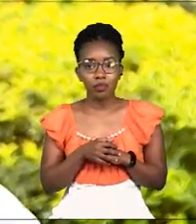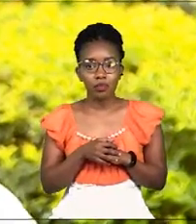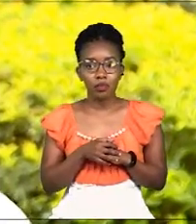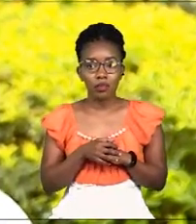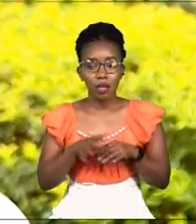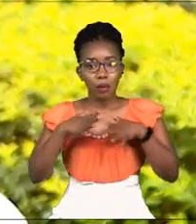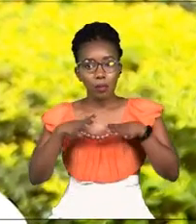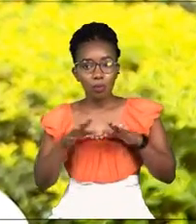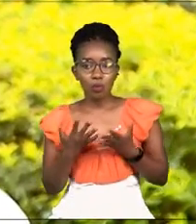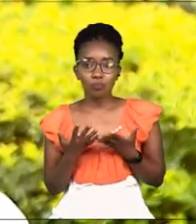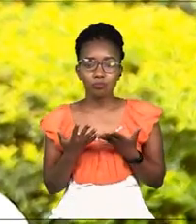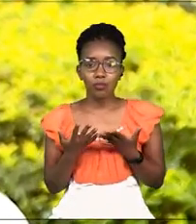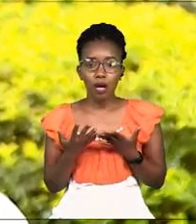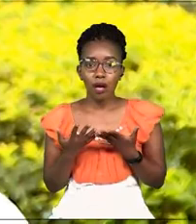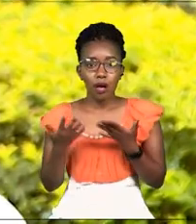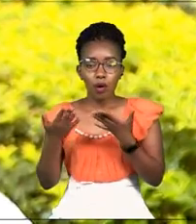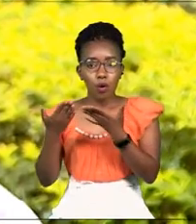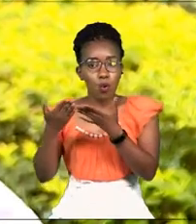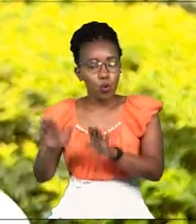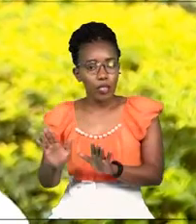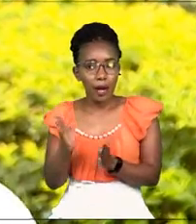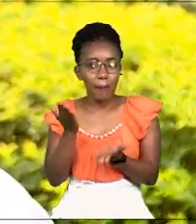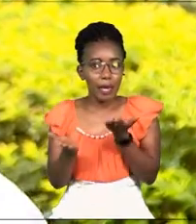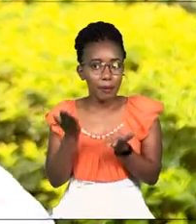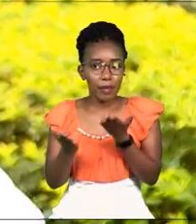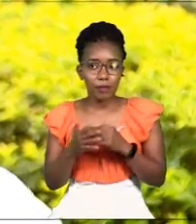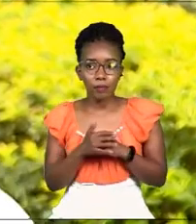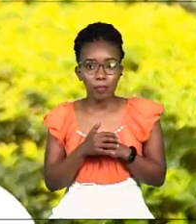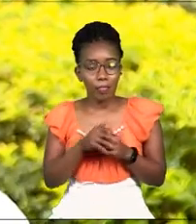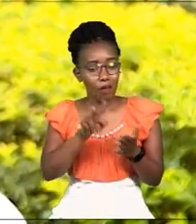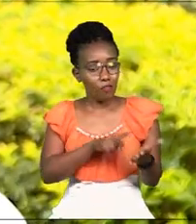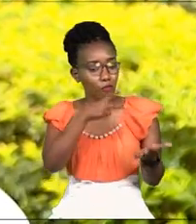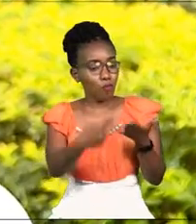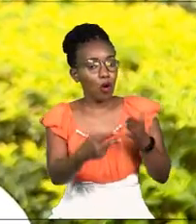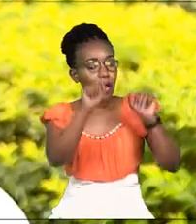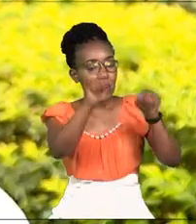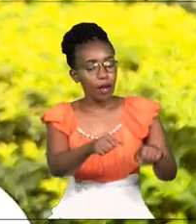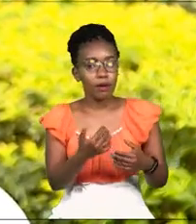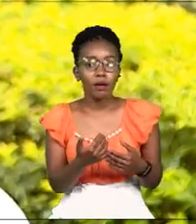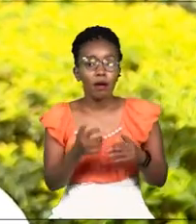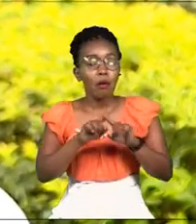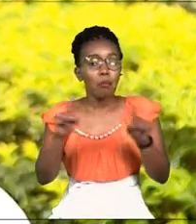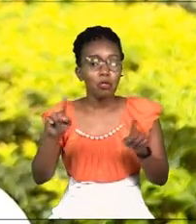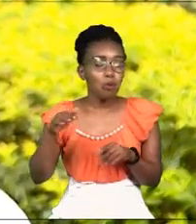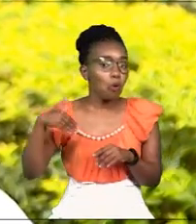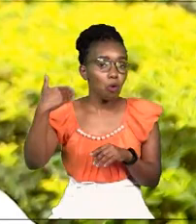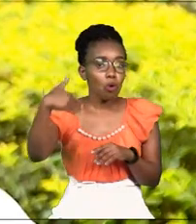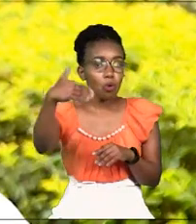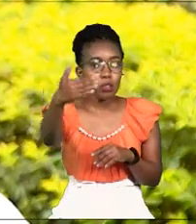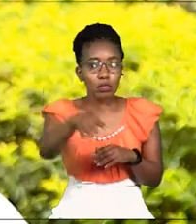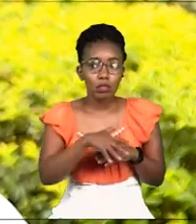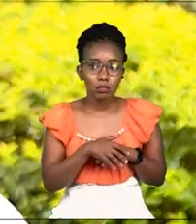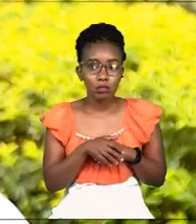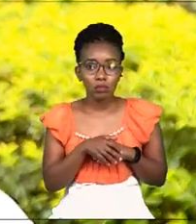enjoy, they lose tone. And they may, in the worst scenario, they may collapse and fall. But often, they will be just have their